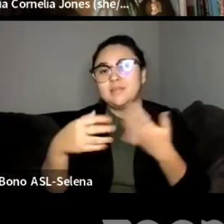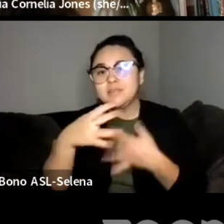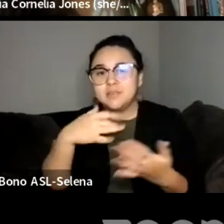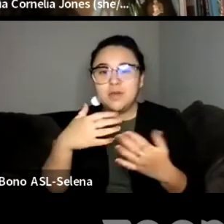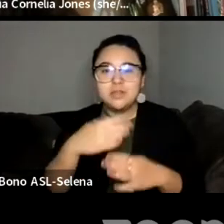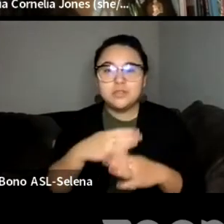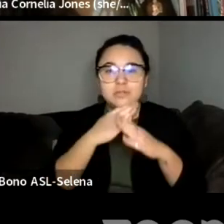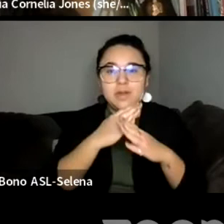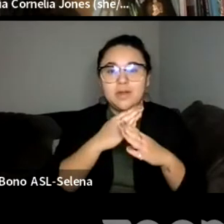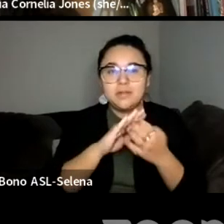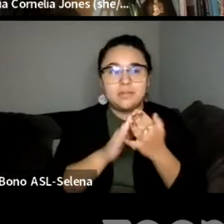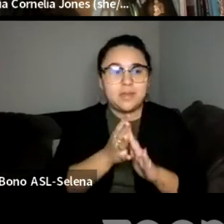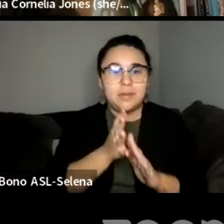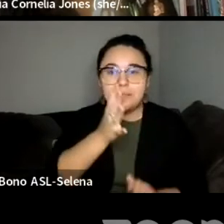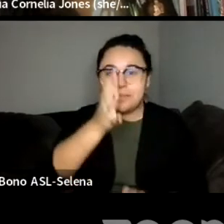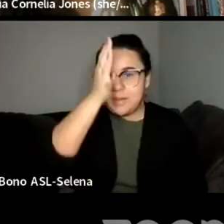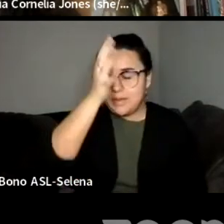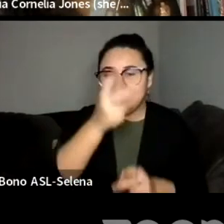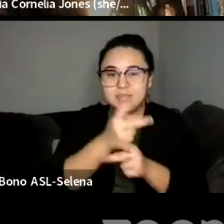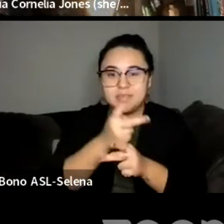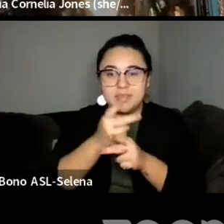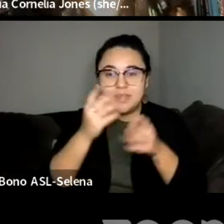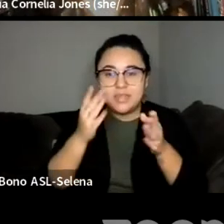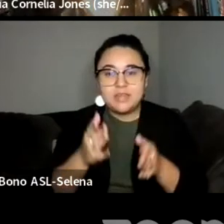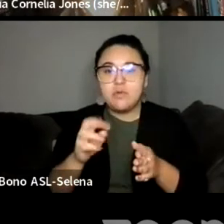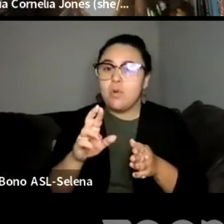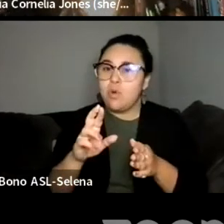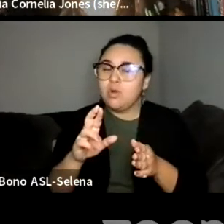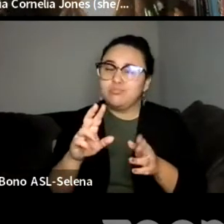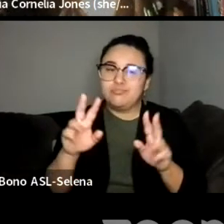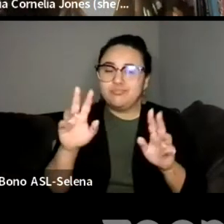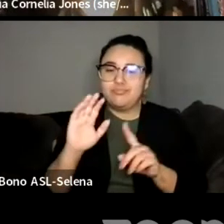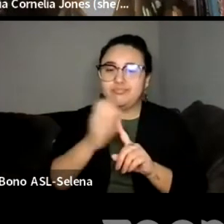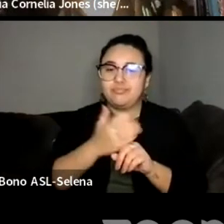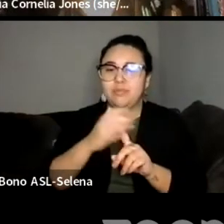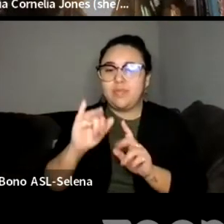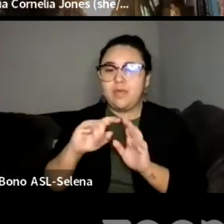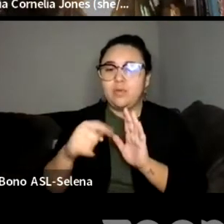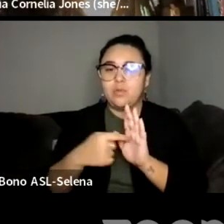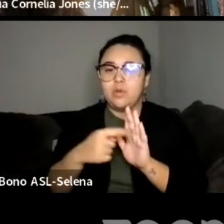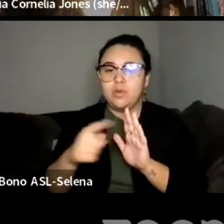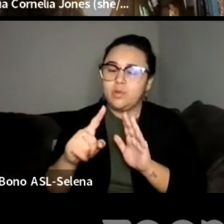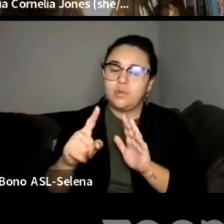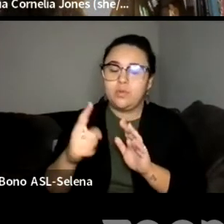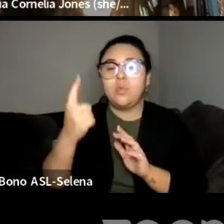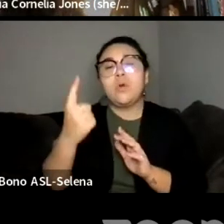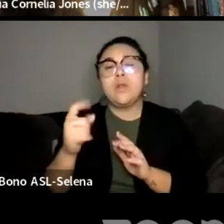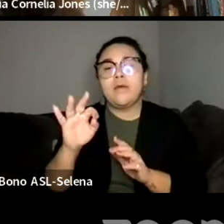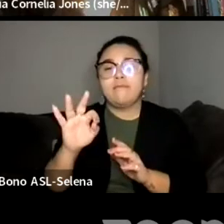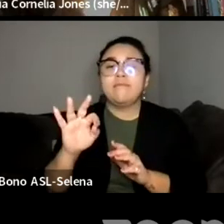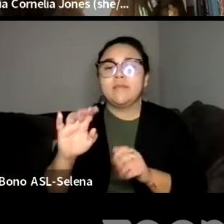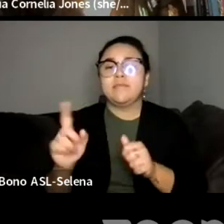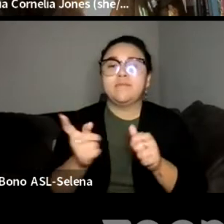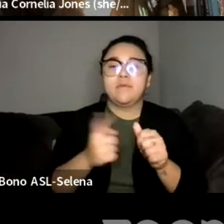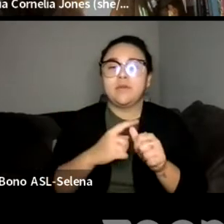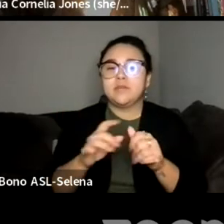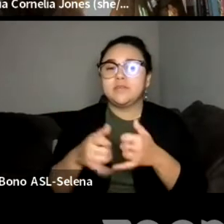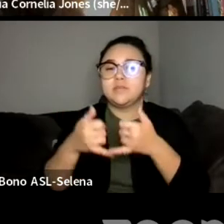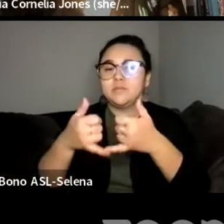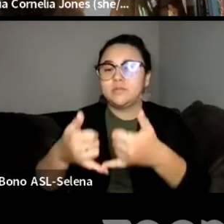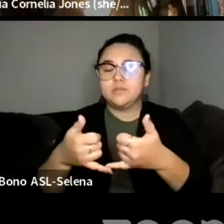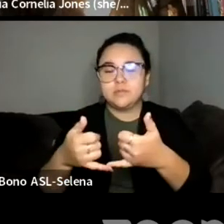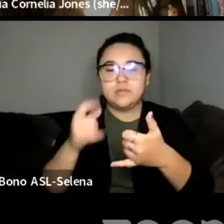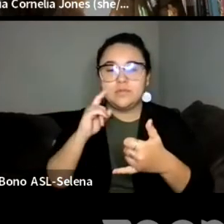or assume one of these roles. And I know that you were one of the first recipients of the PAAL Mother Artist of Color, which is now known